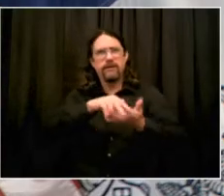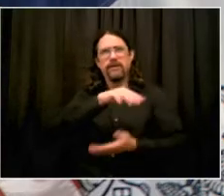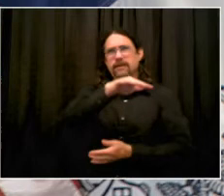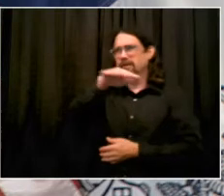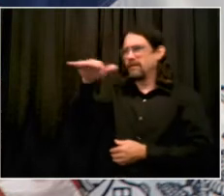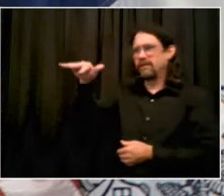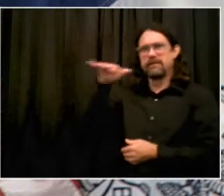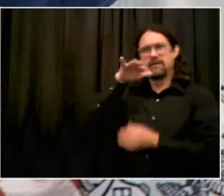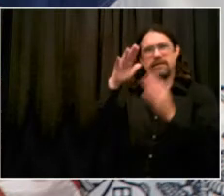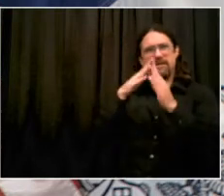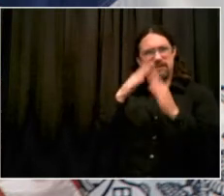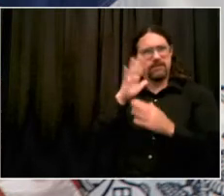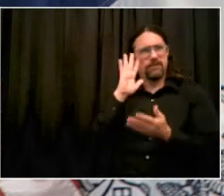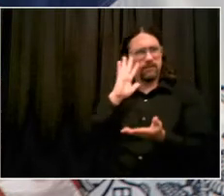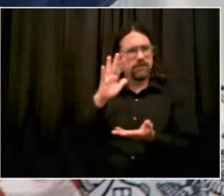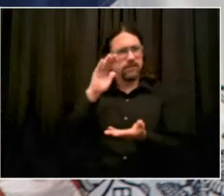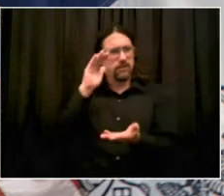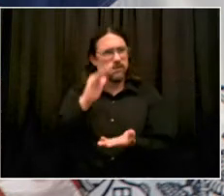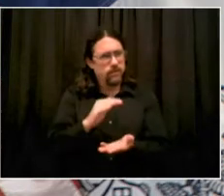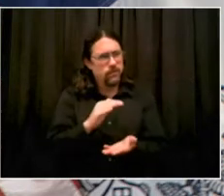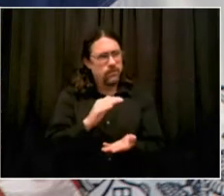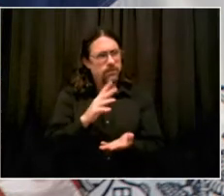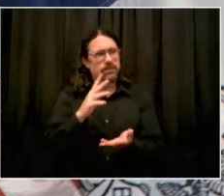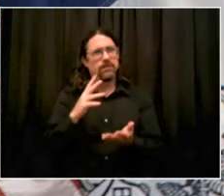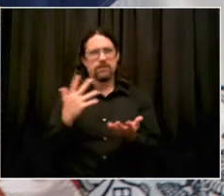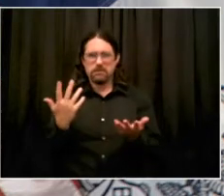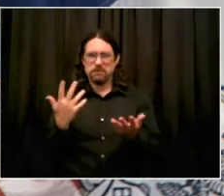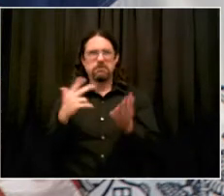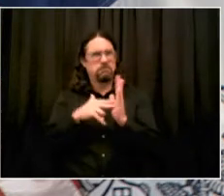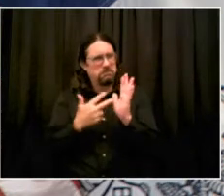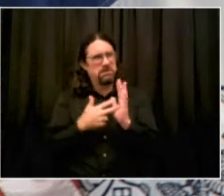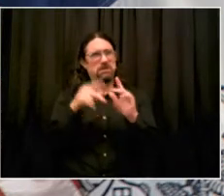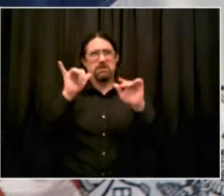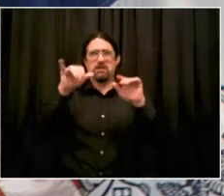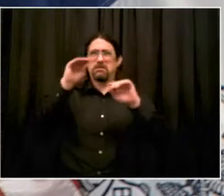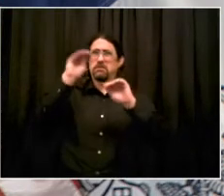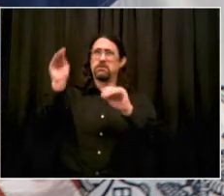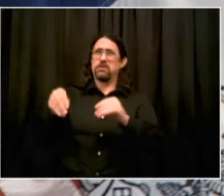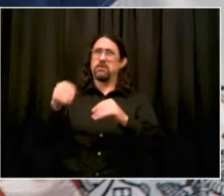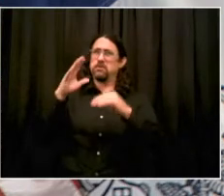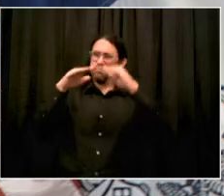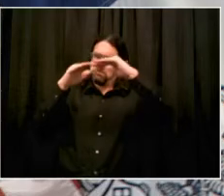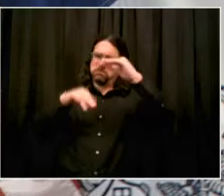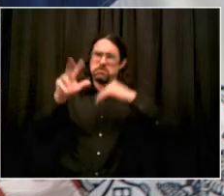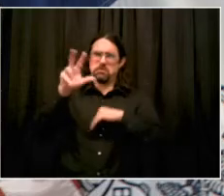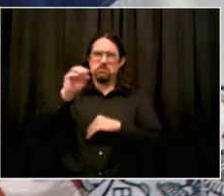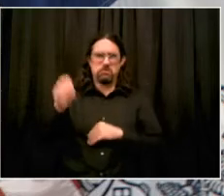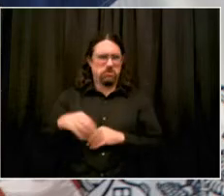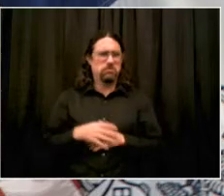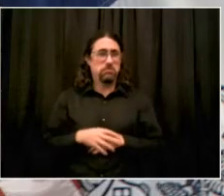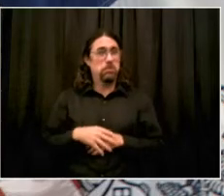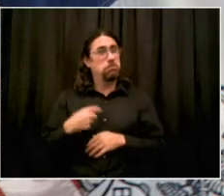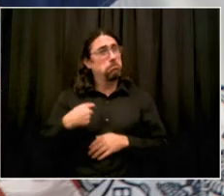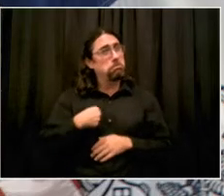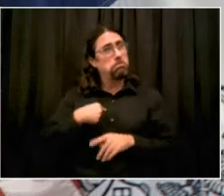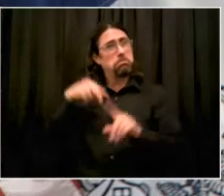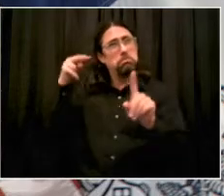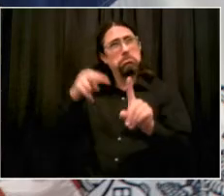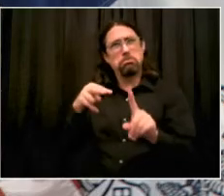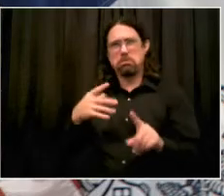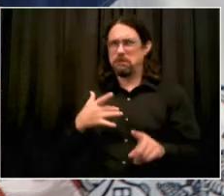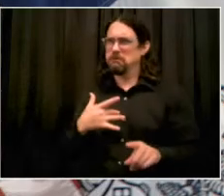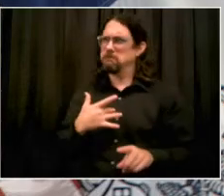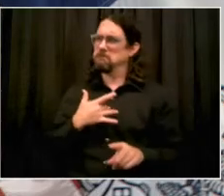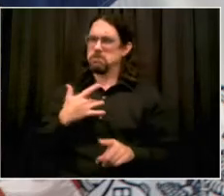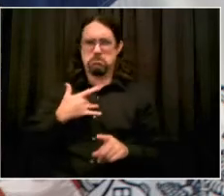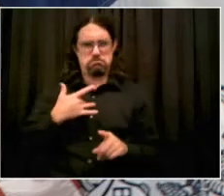can. If we were to, at any point, go over, we would address the situation at that time. But again, the